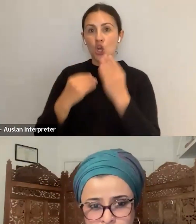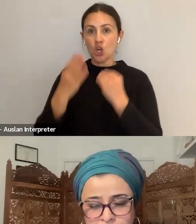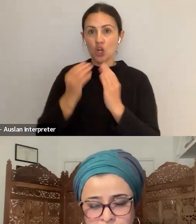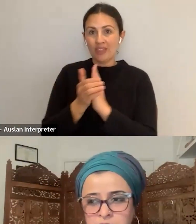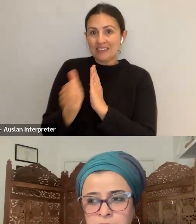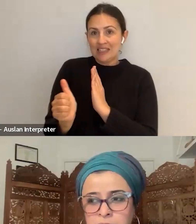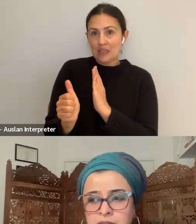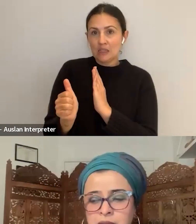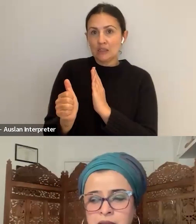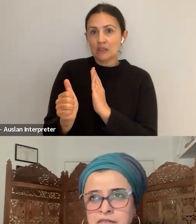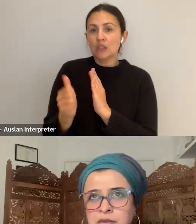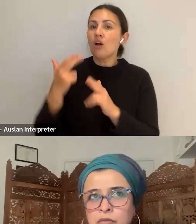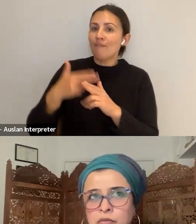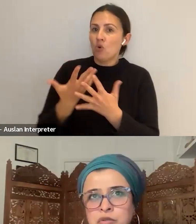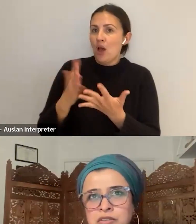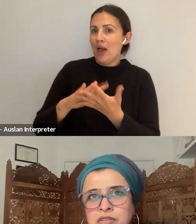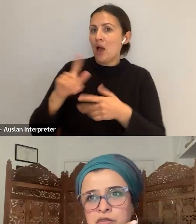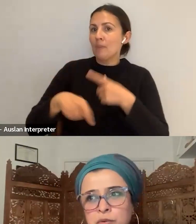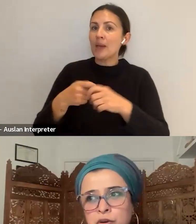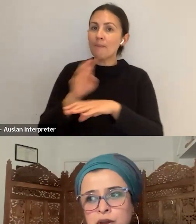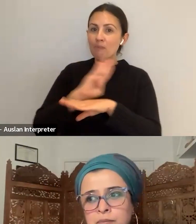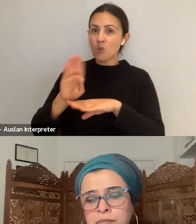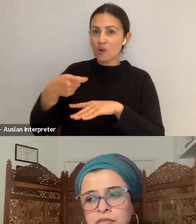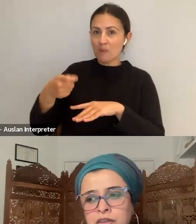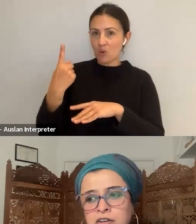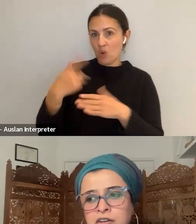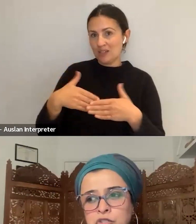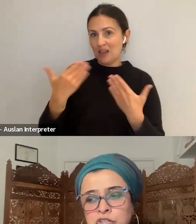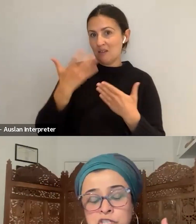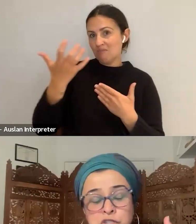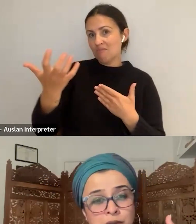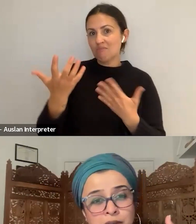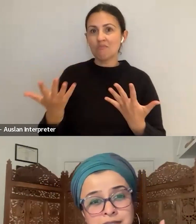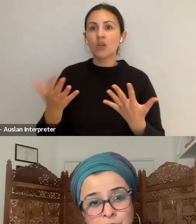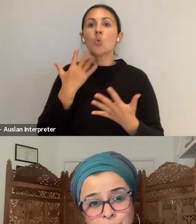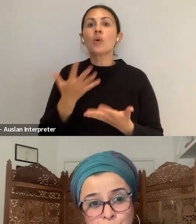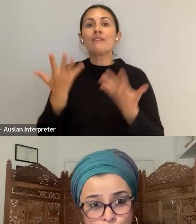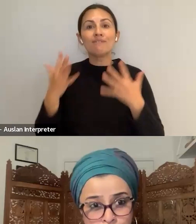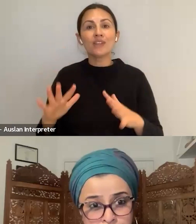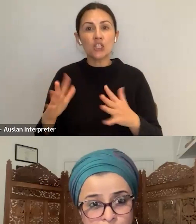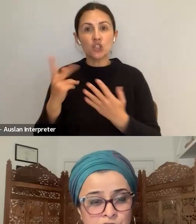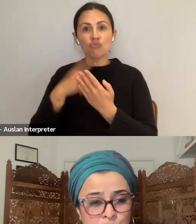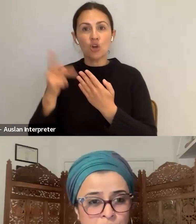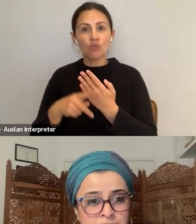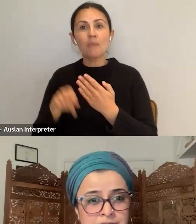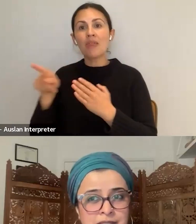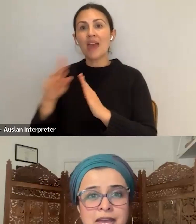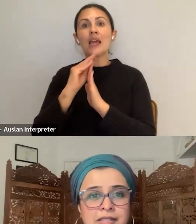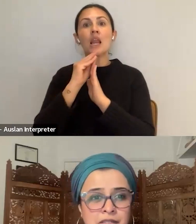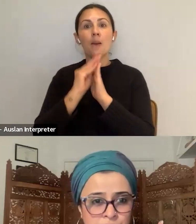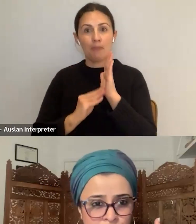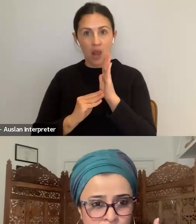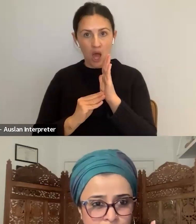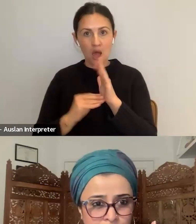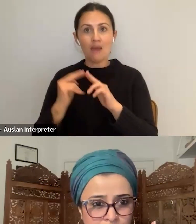their employer at the time. And what they do is, at the end of the program, they get an opportunity to apply to sit on a board of their